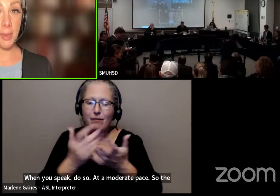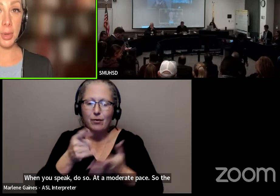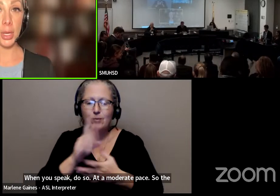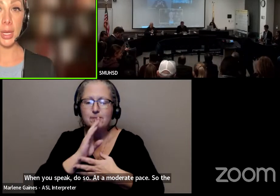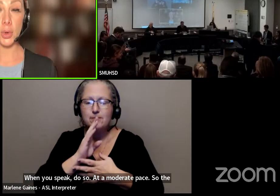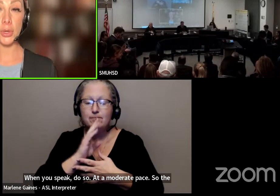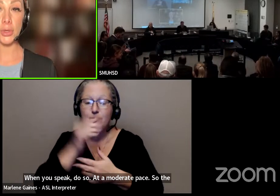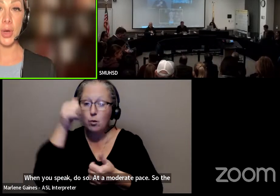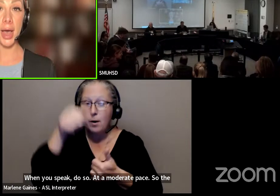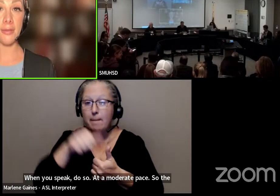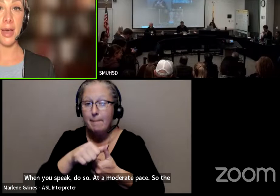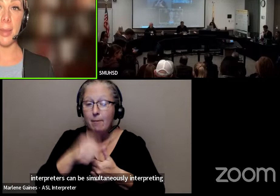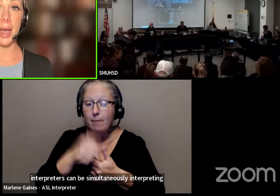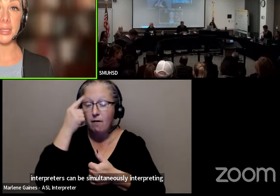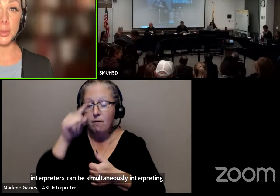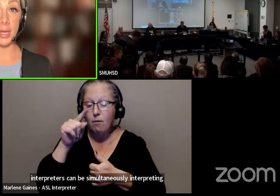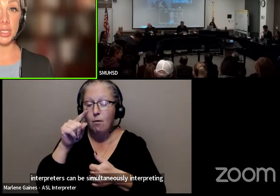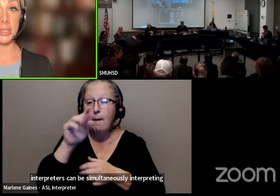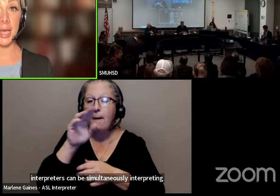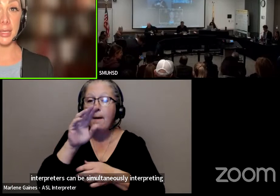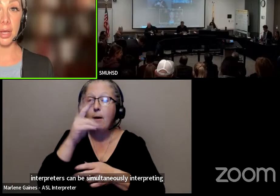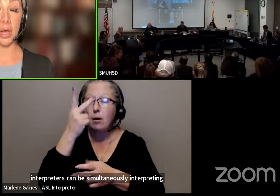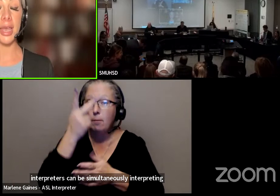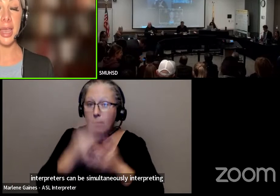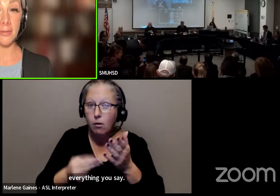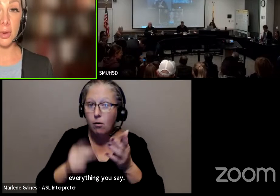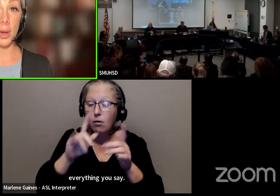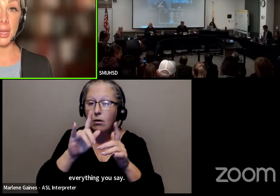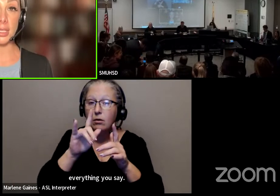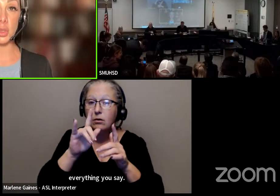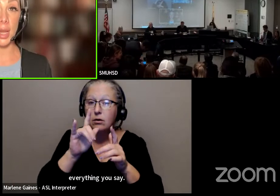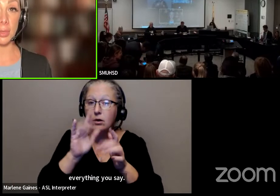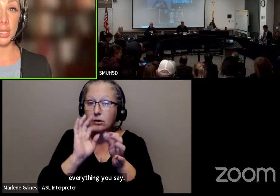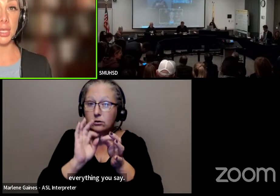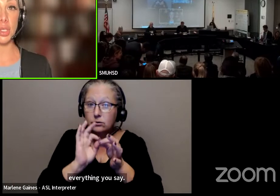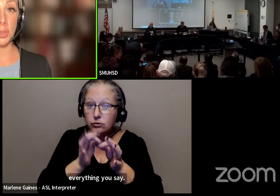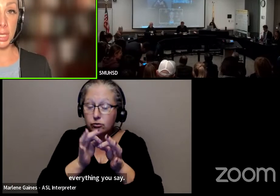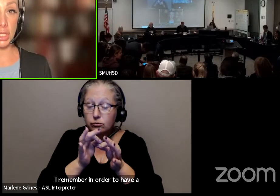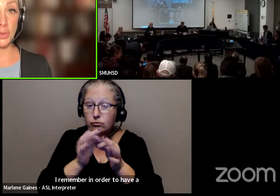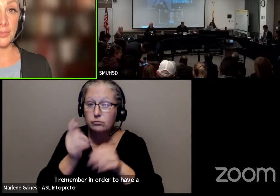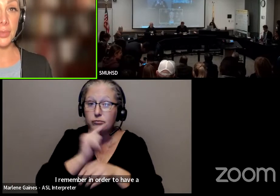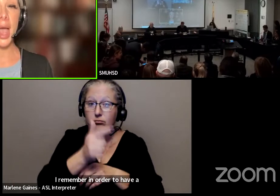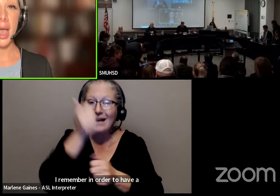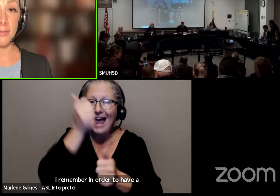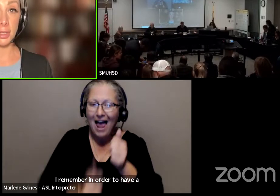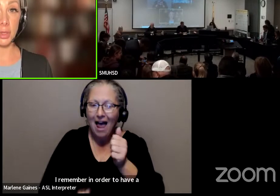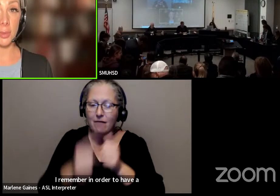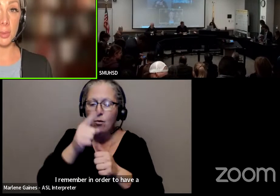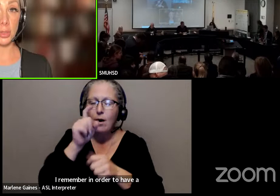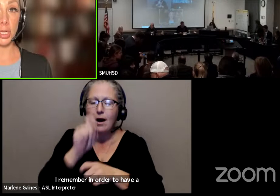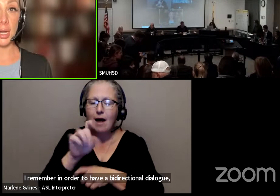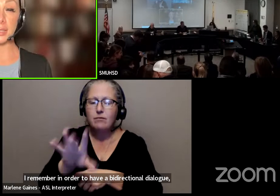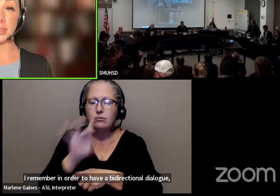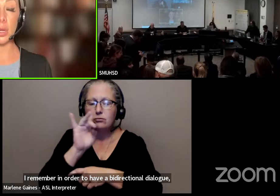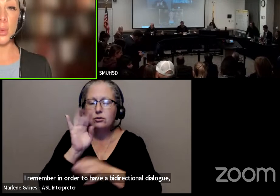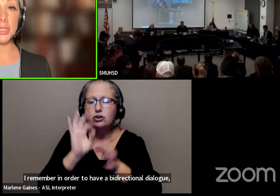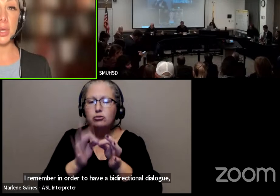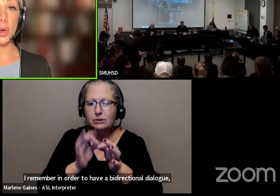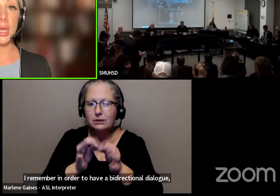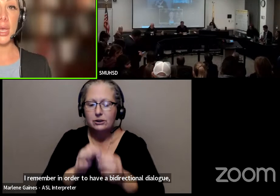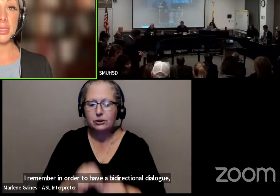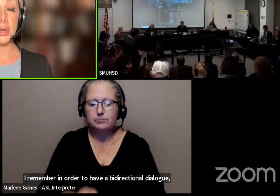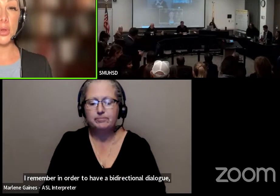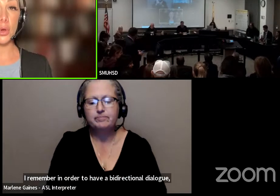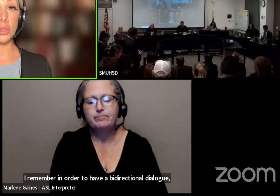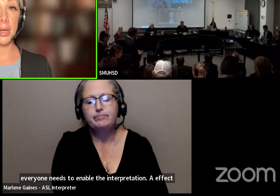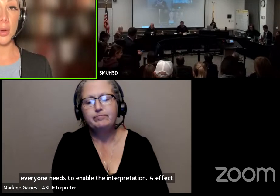And remember, in order to have a bidirectional dialogue, everyone needs to enable the interpretation. A efecto de proporcionar acceso